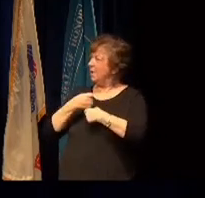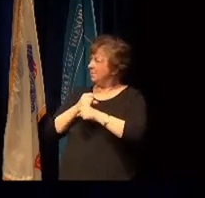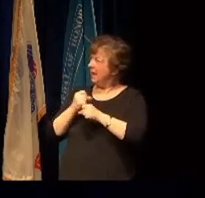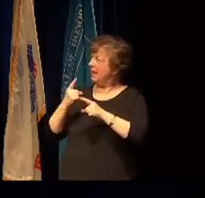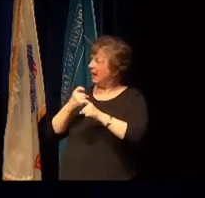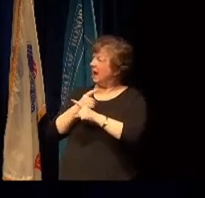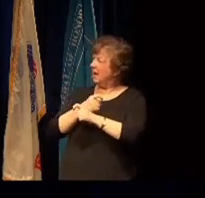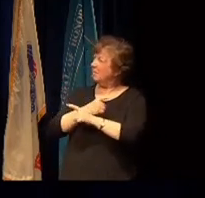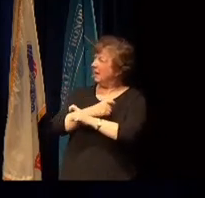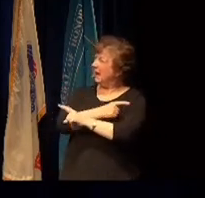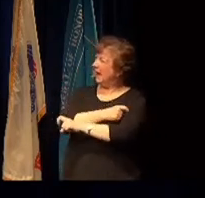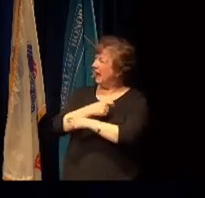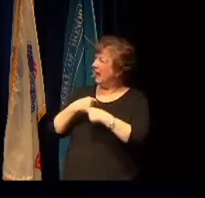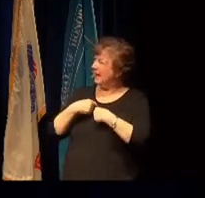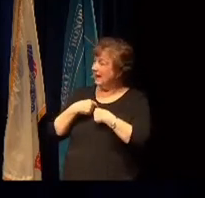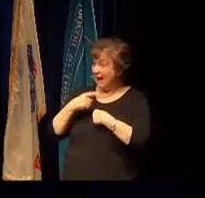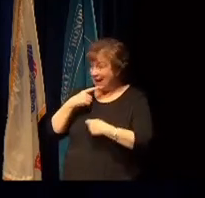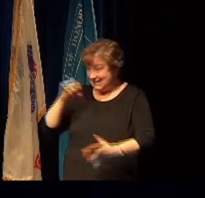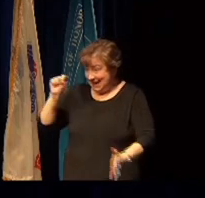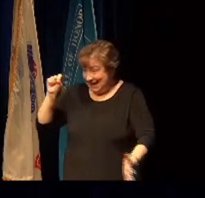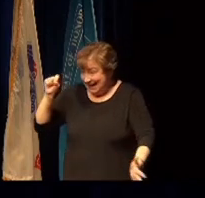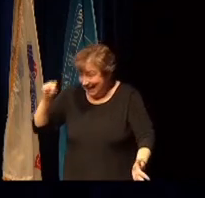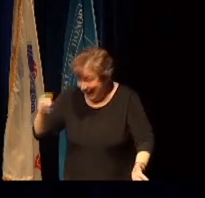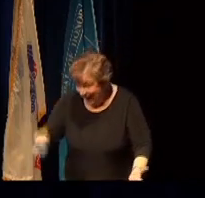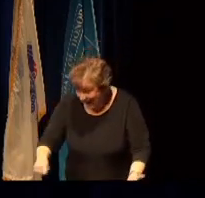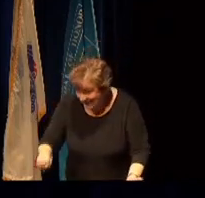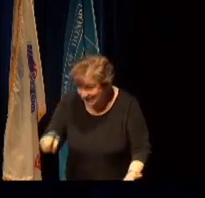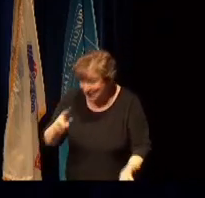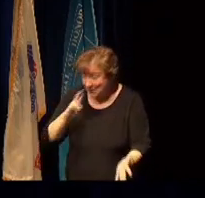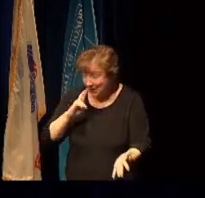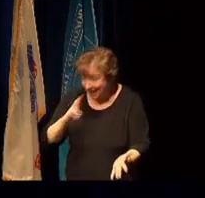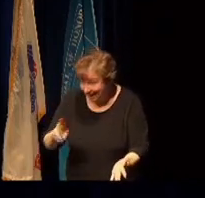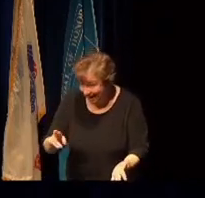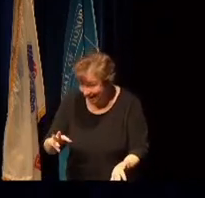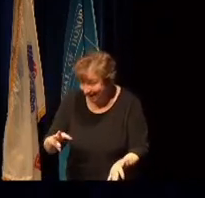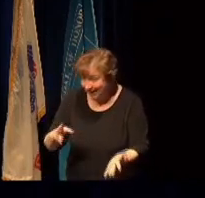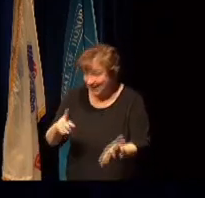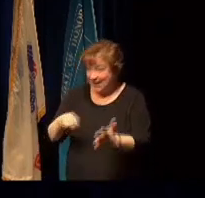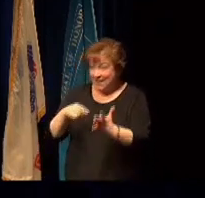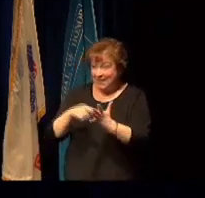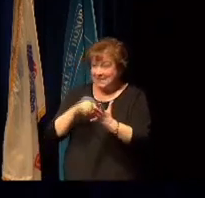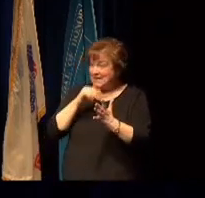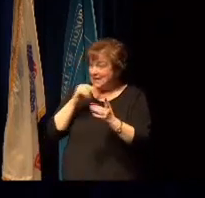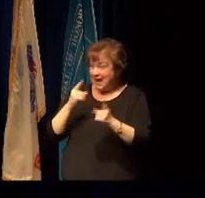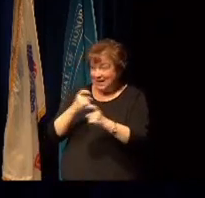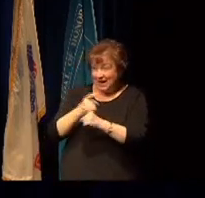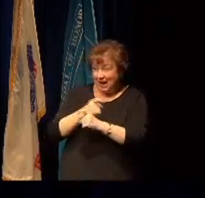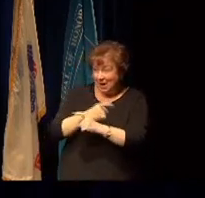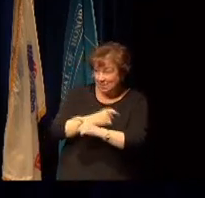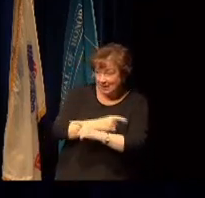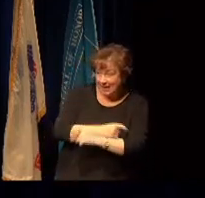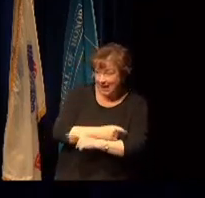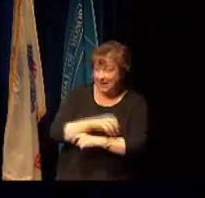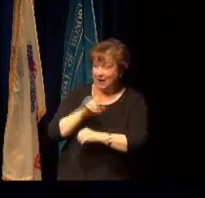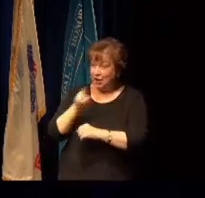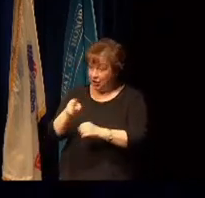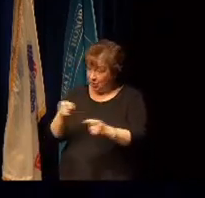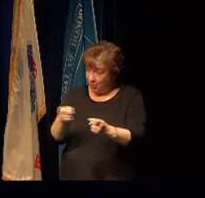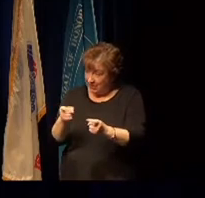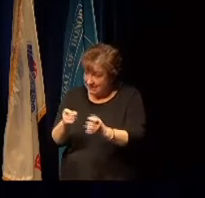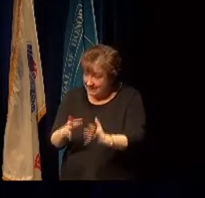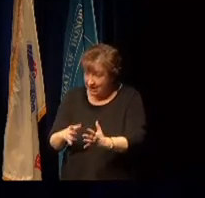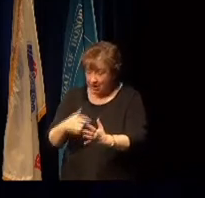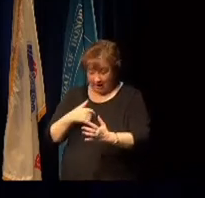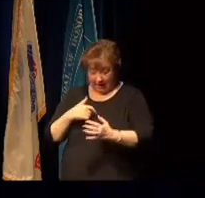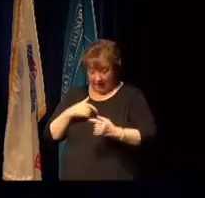aren't I? Yes! This isn't complicated. You're a sinner. I'm a